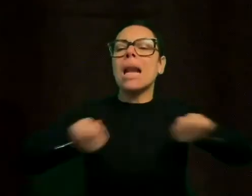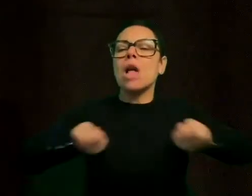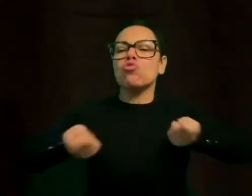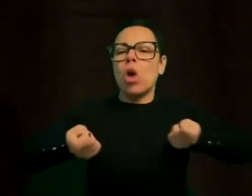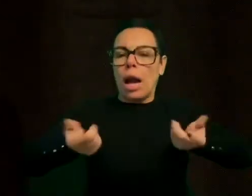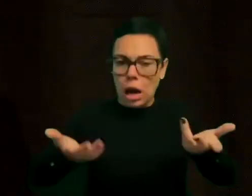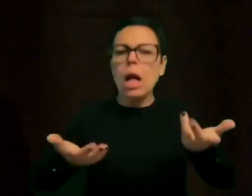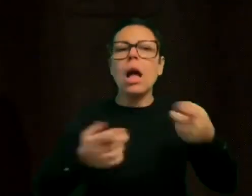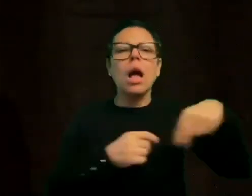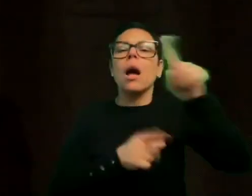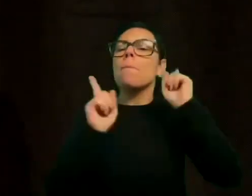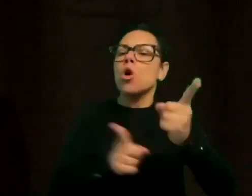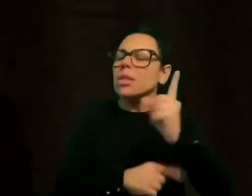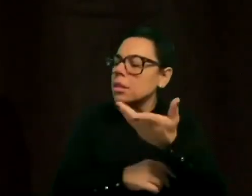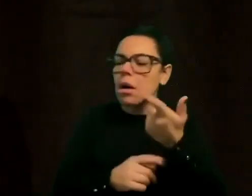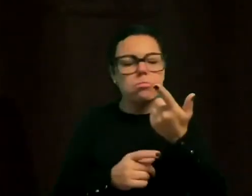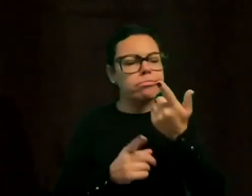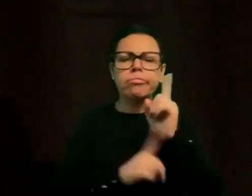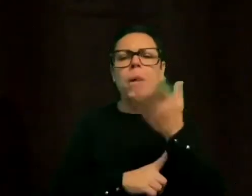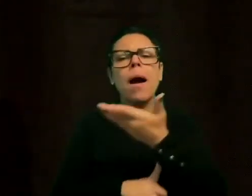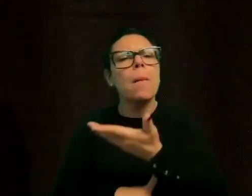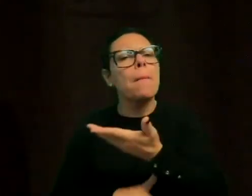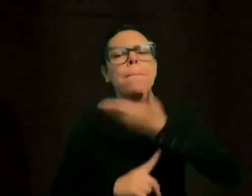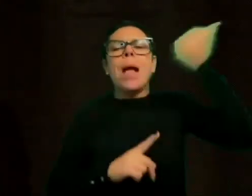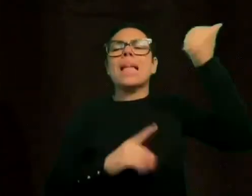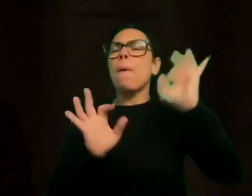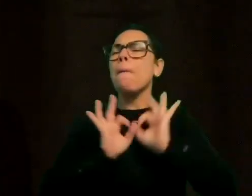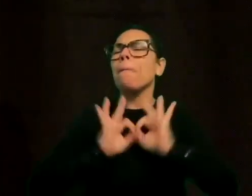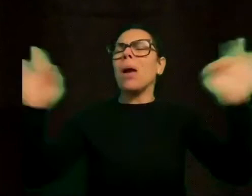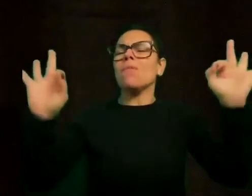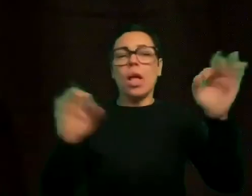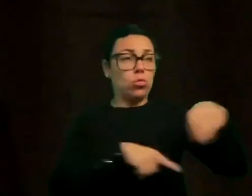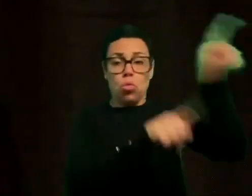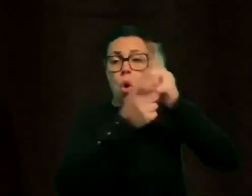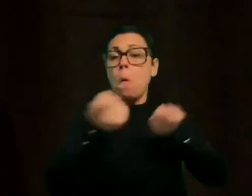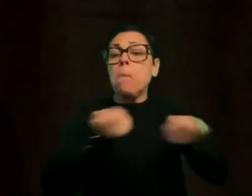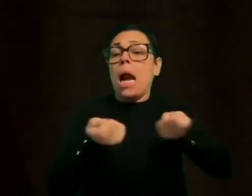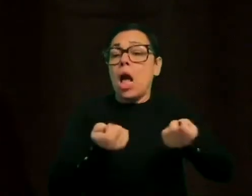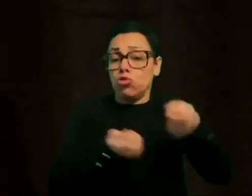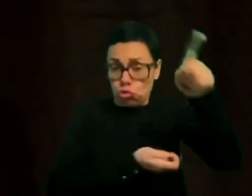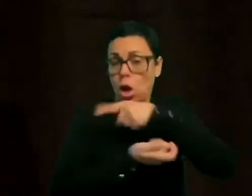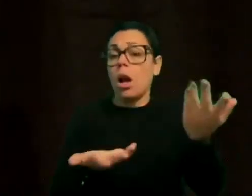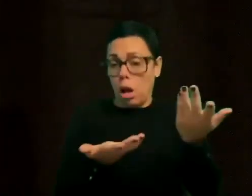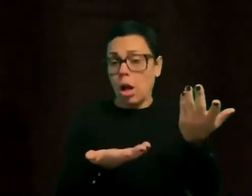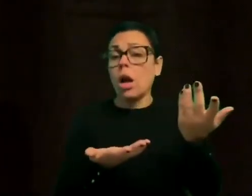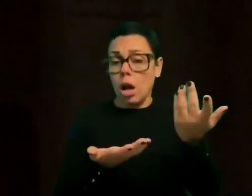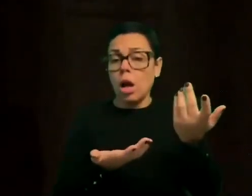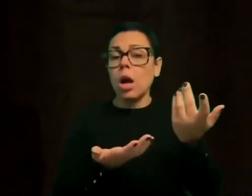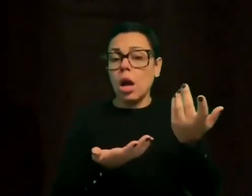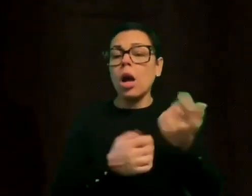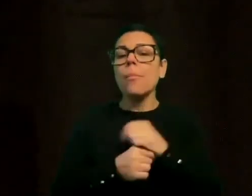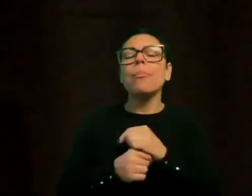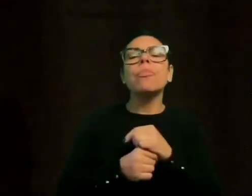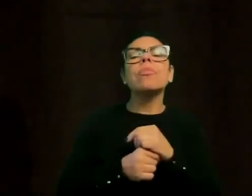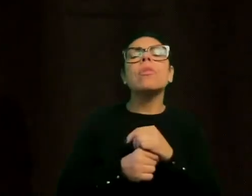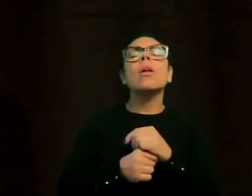how much, it's important also to have diversity in your pool of suppliers and to be as inclusive as possible.